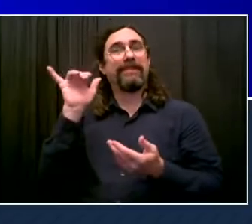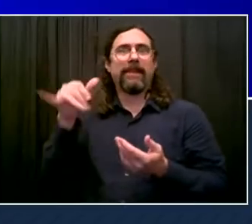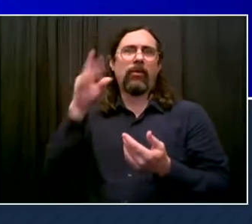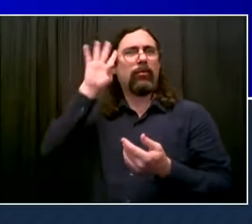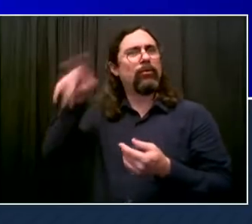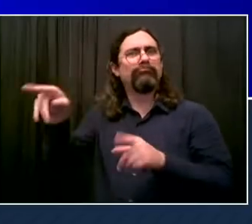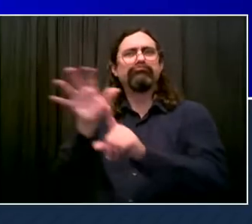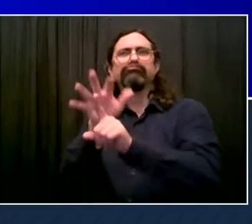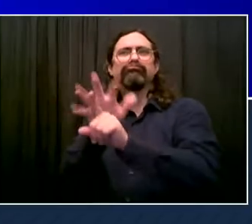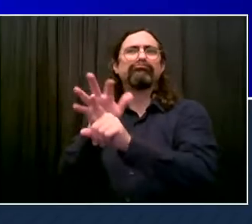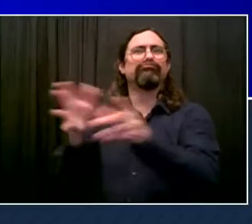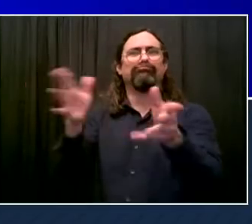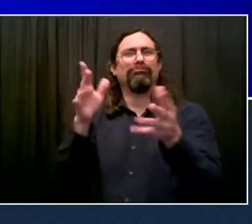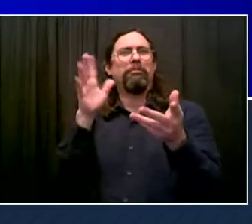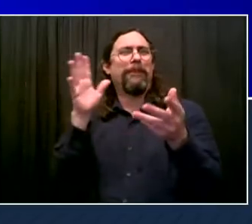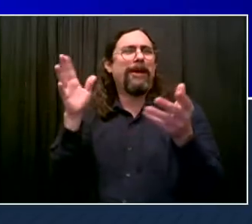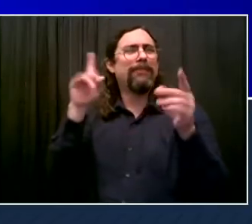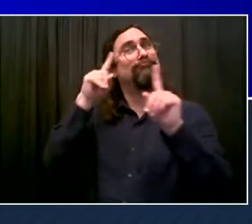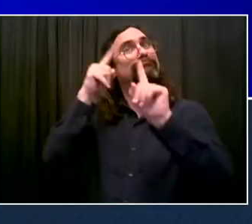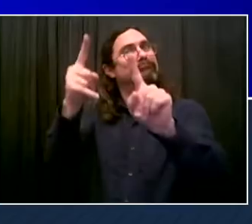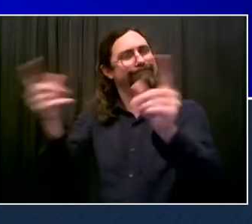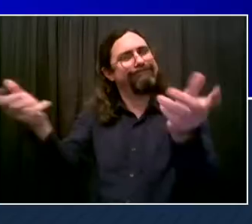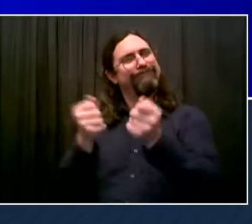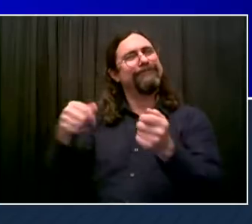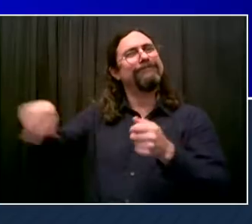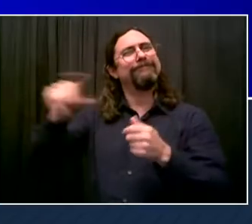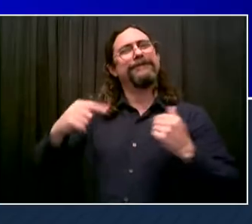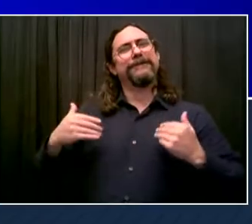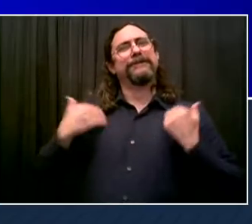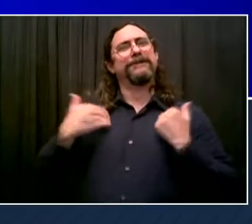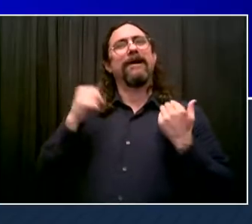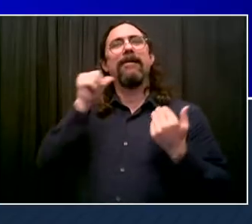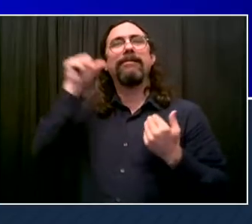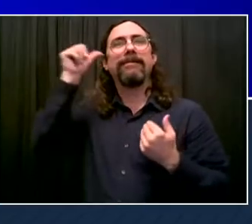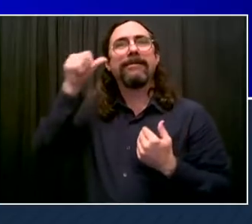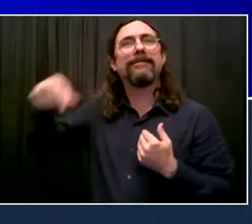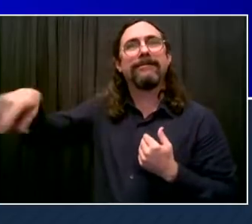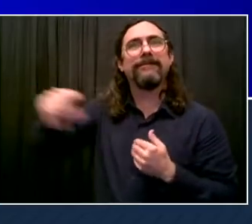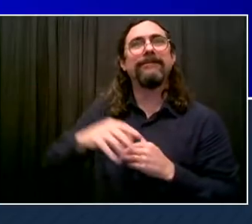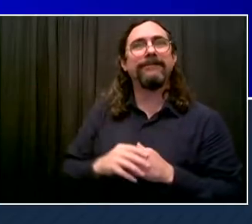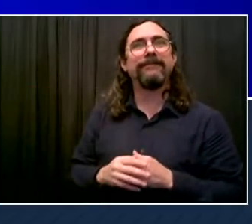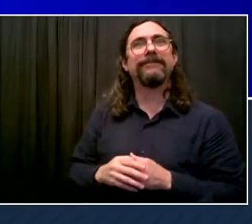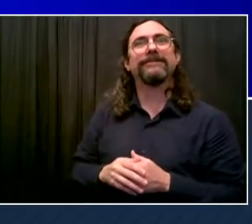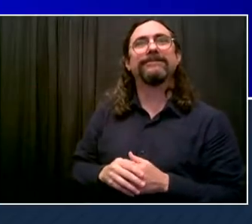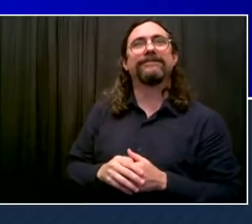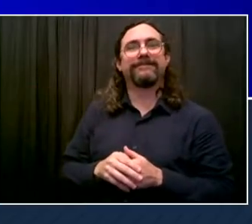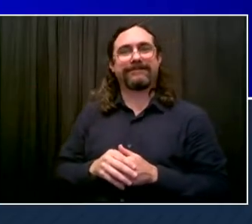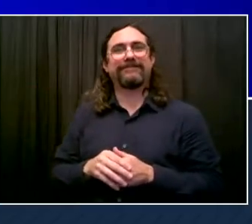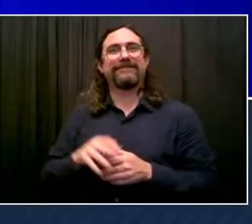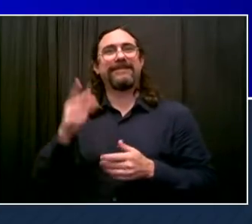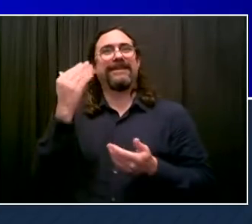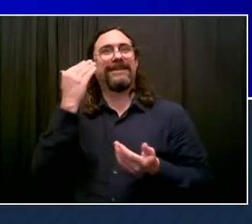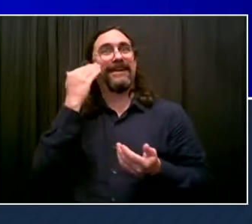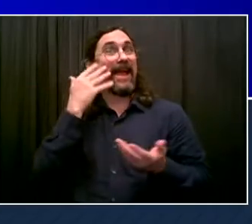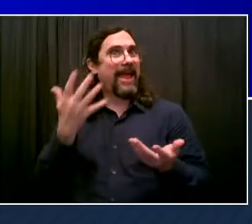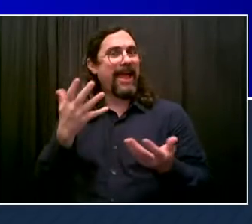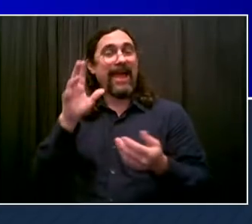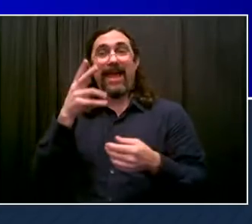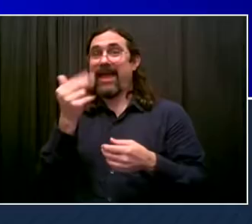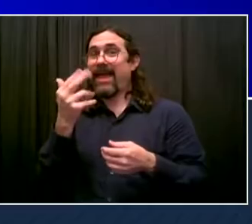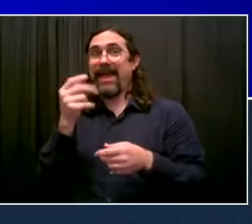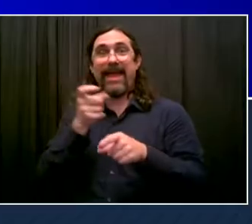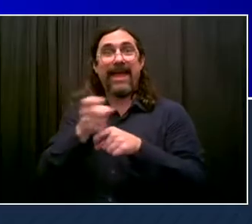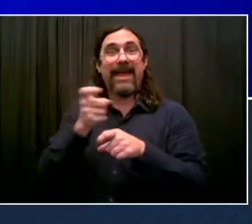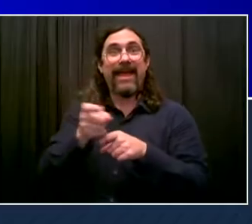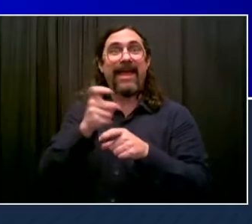shot. That's a good option. Drink responsibly, of course. And Torian and Dante will be out there. Dante